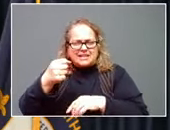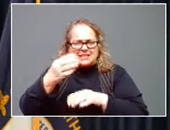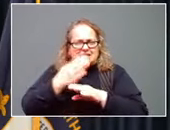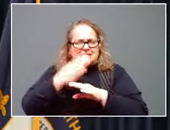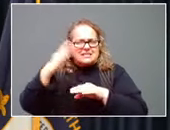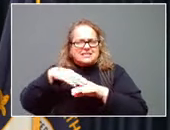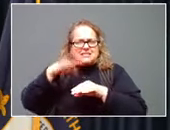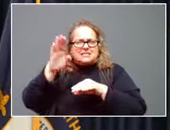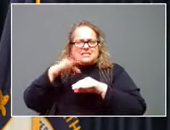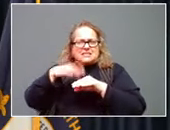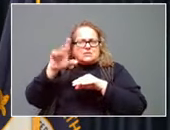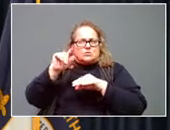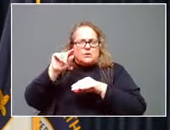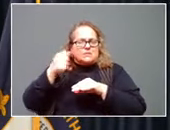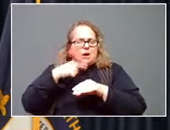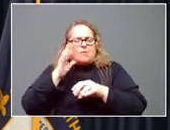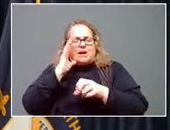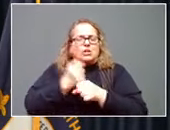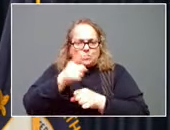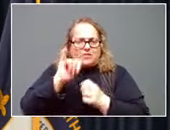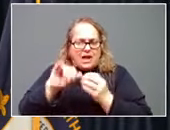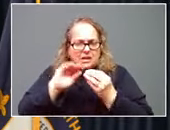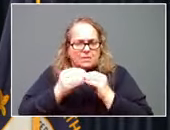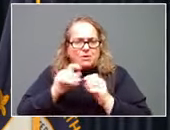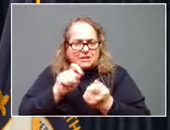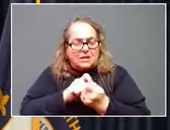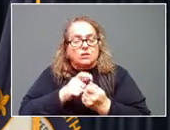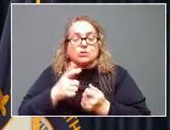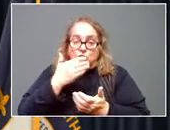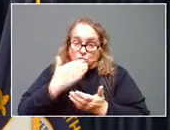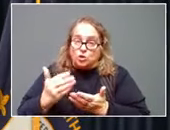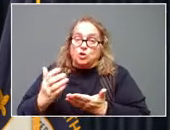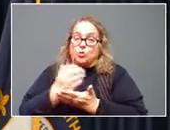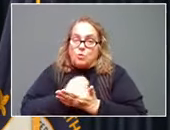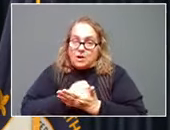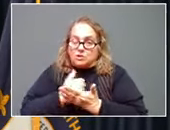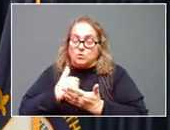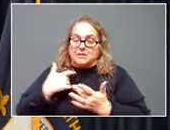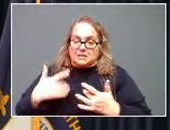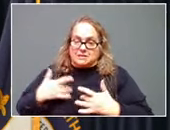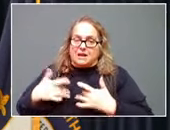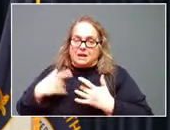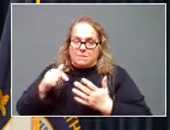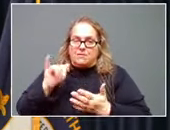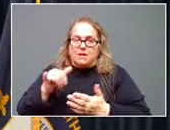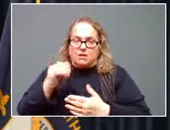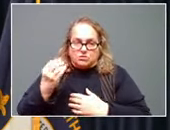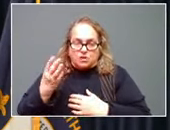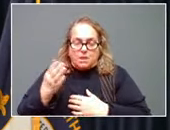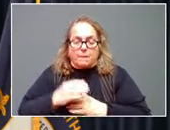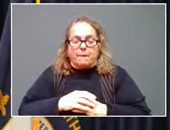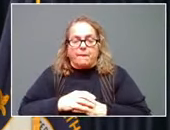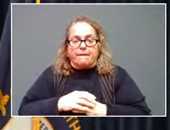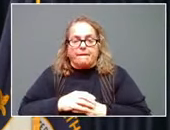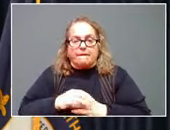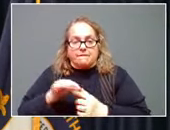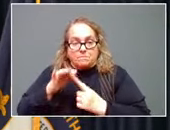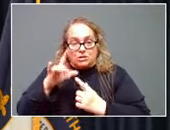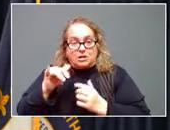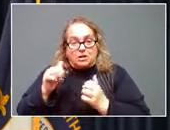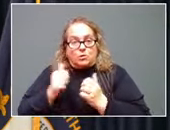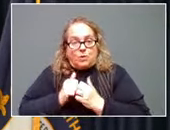that number exactly. A good wage. Excited about the job, especially with